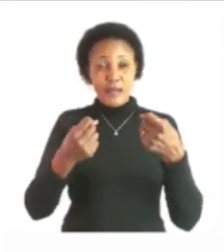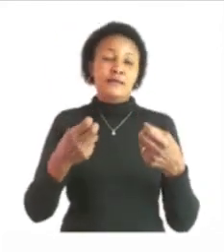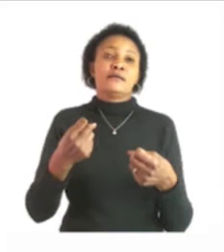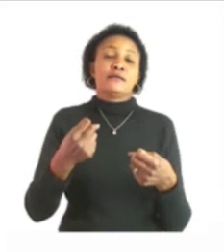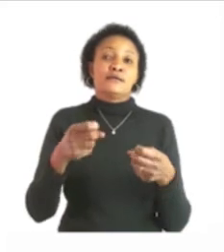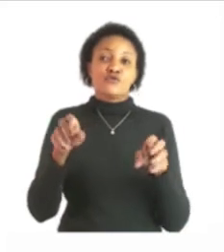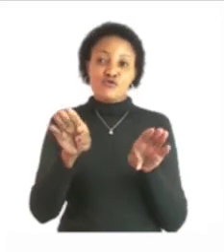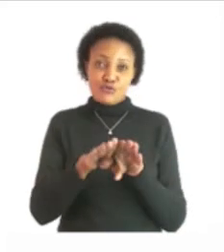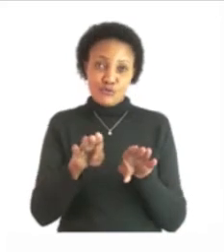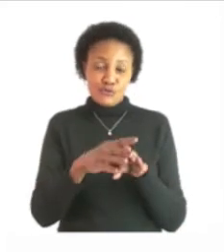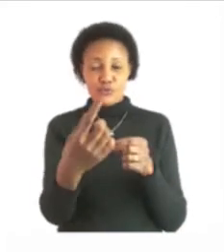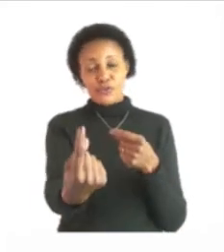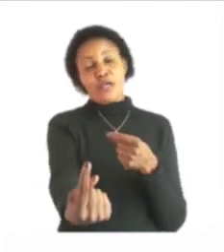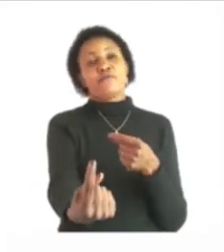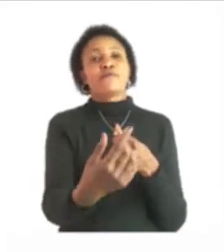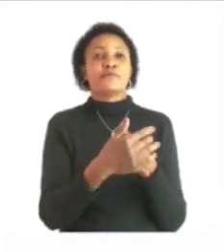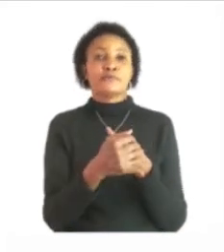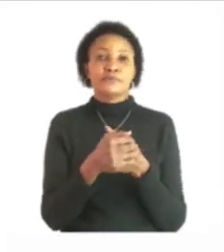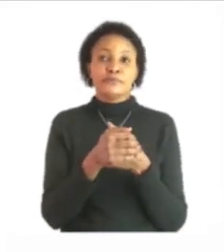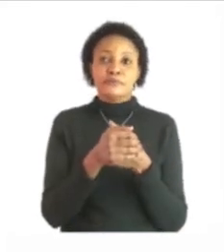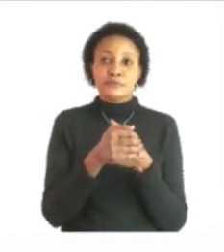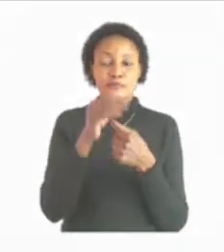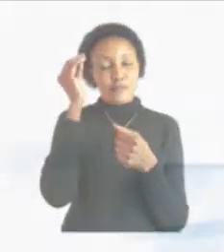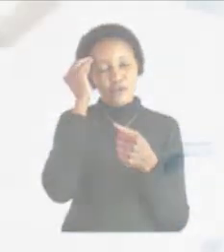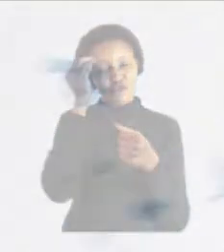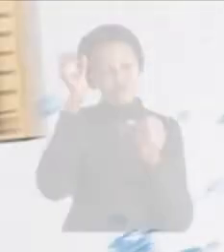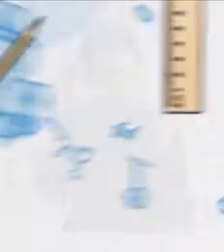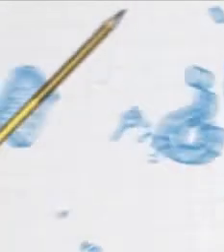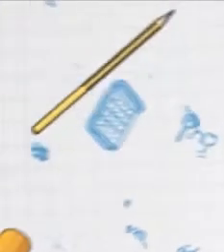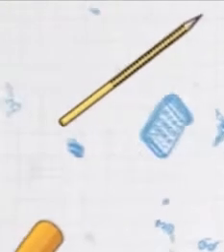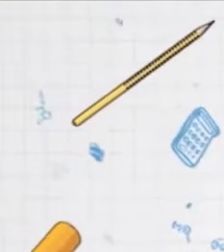do that yourself because I know you can do it.